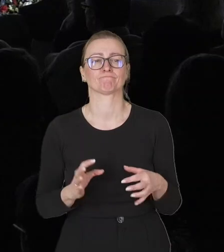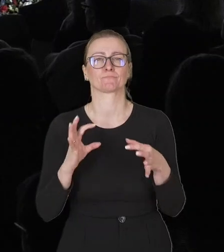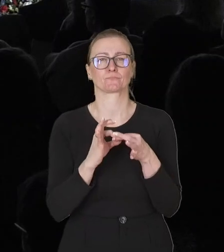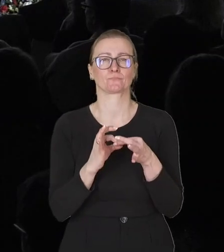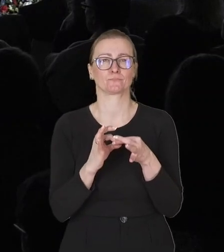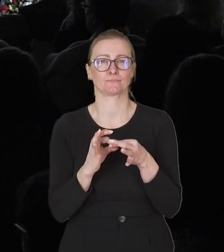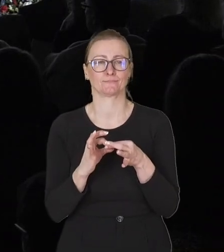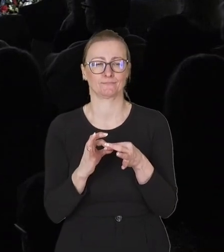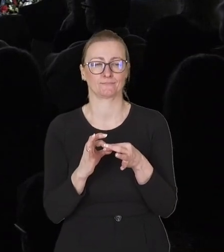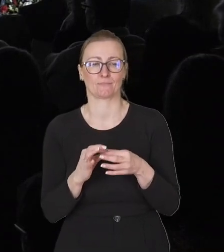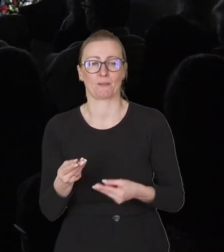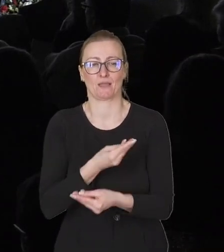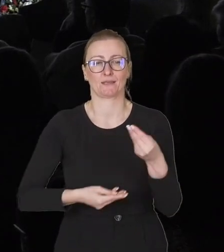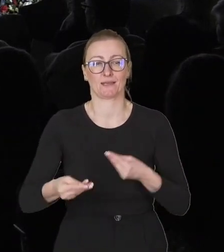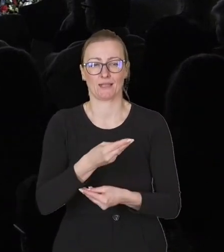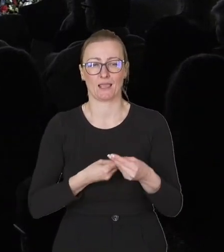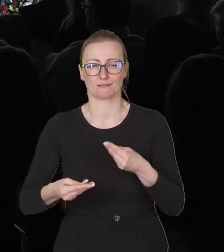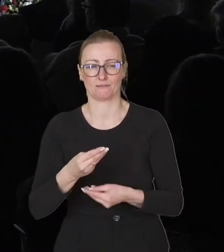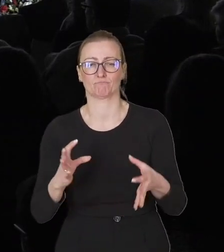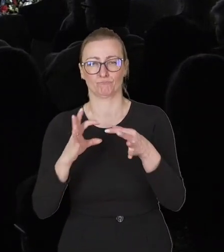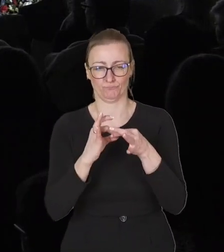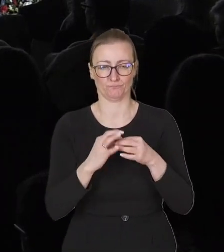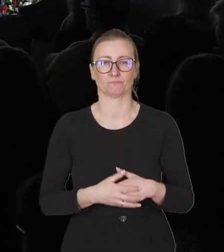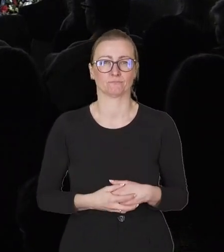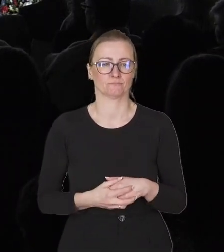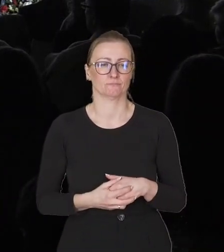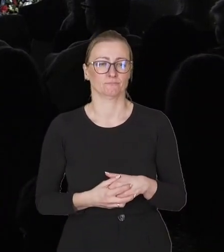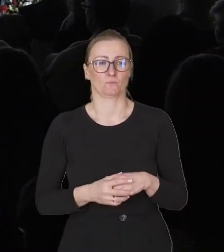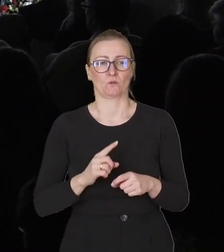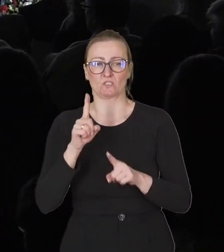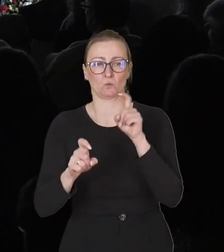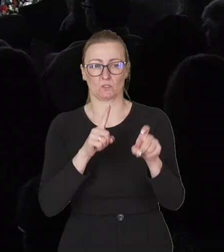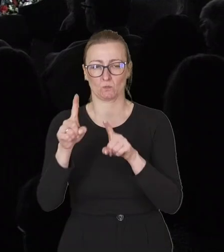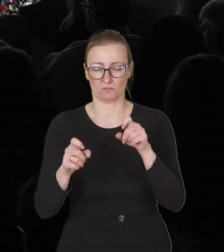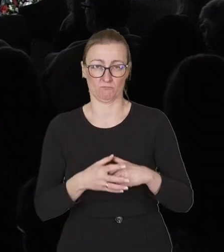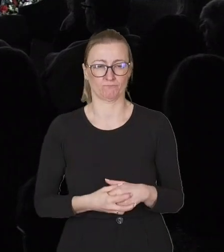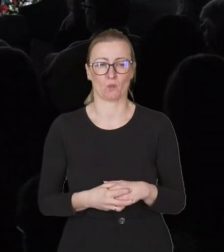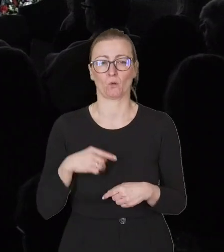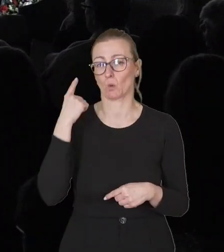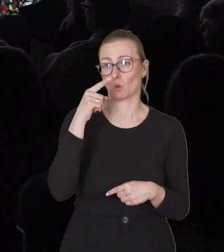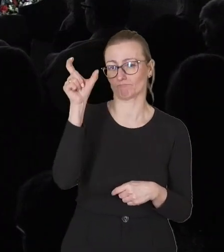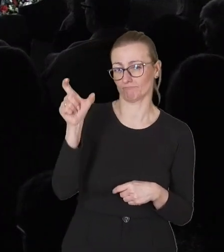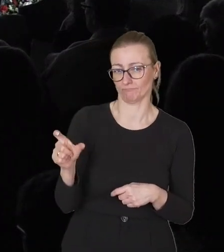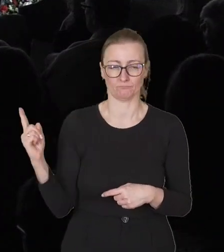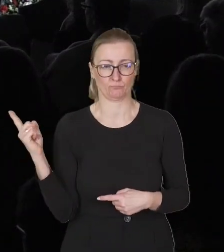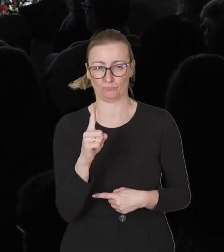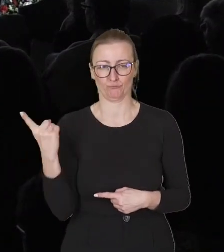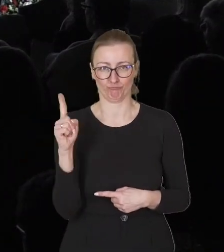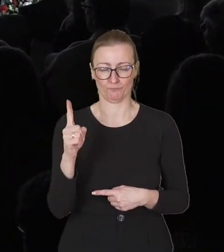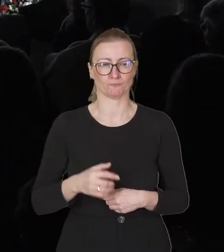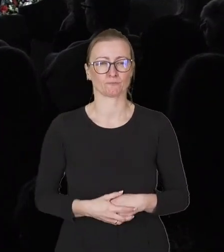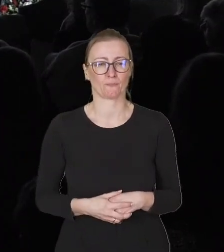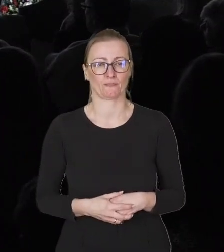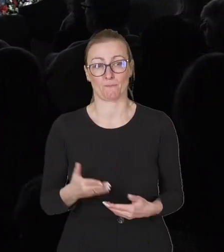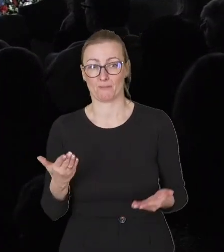all my questions and all contributions from the panel, I hope, will bring us with some new ideas.